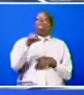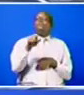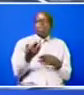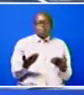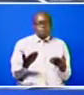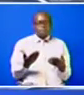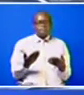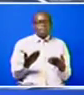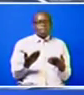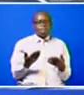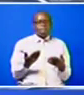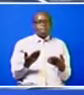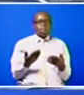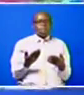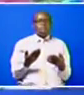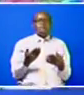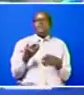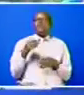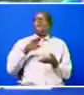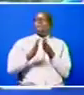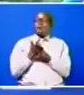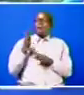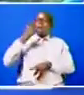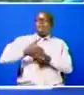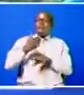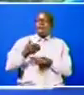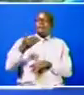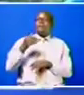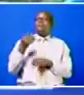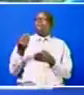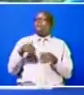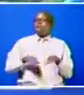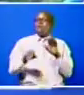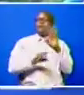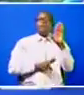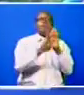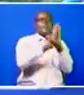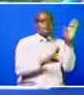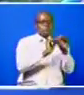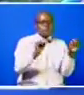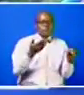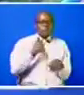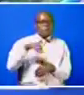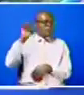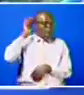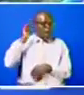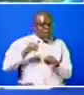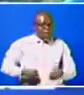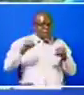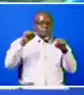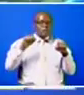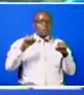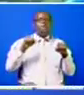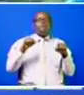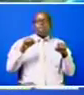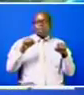inakaa kama is an illegal structure. A developer, we don't take loans, and that's why you actually just heard from the chair of United